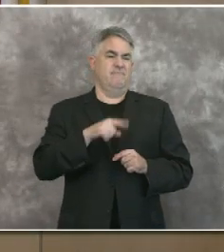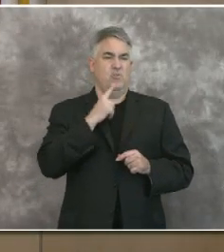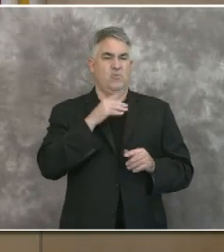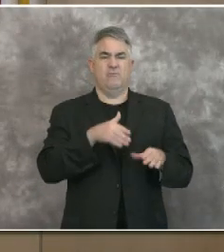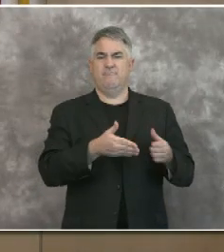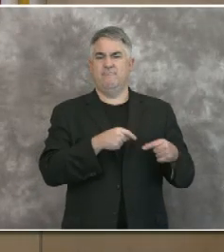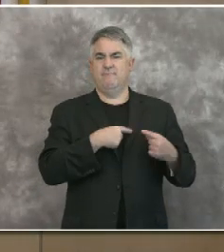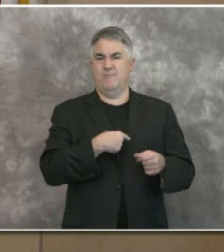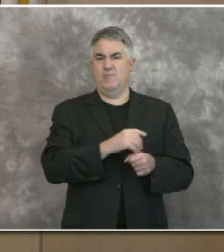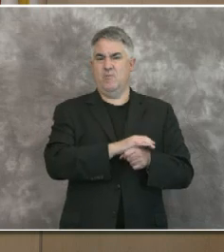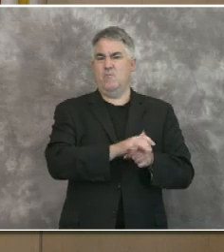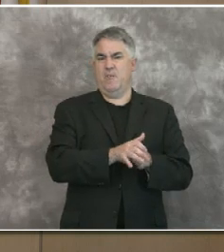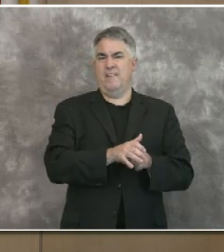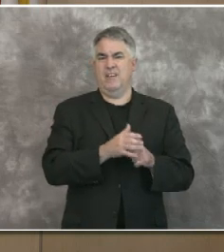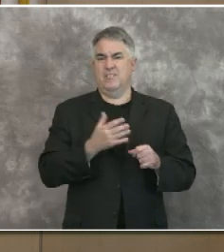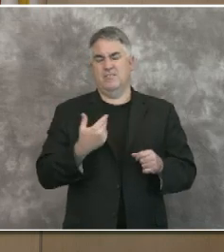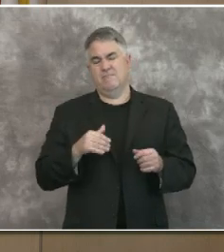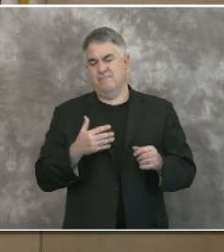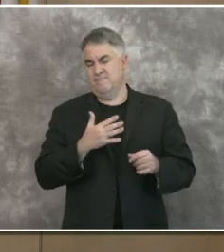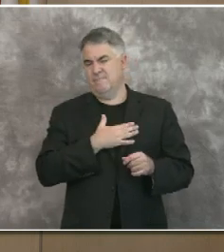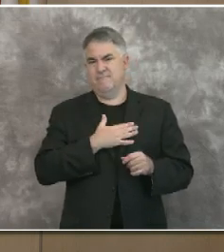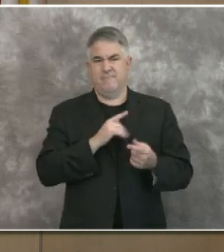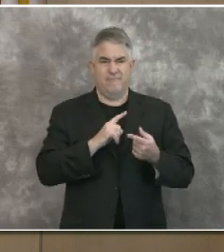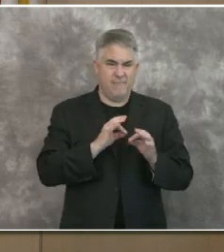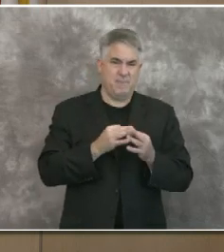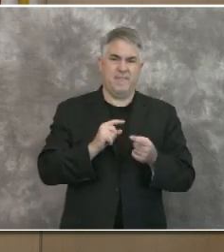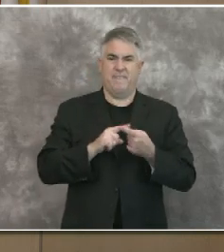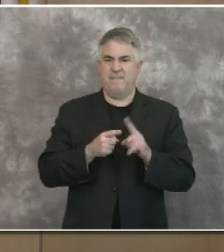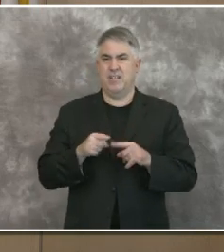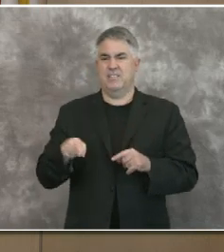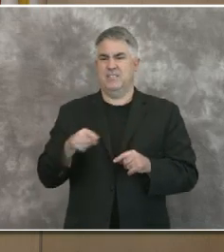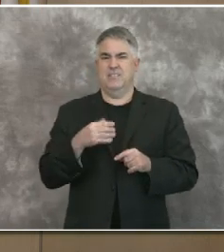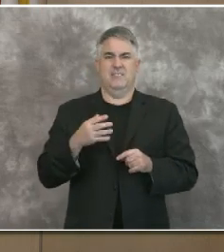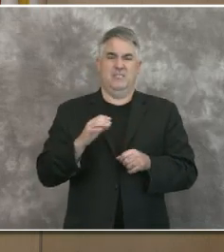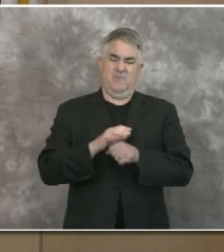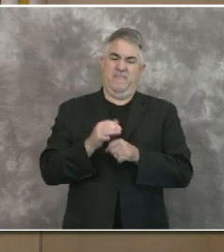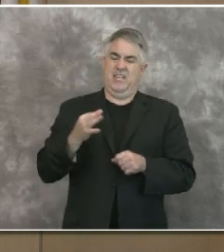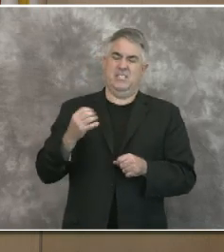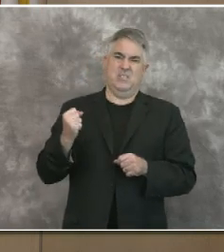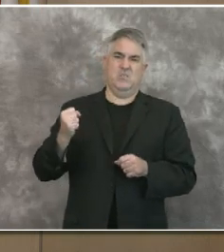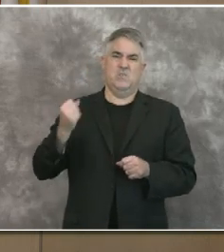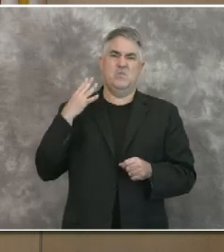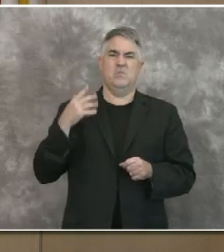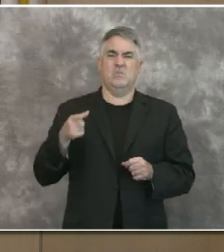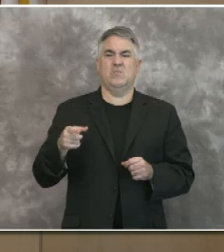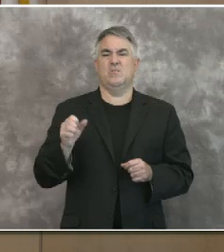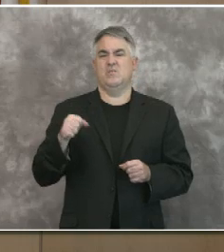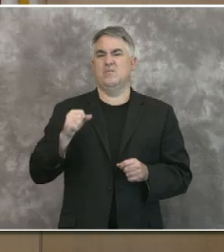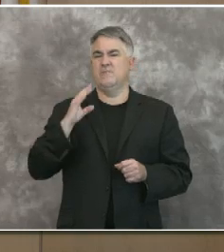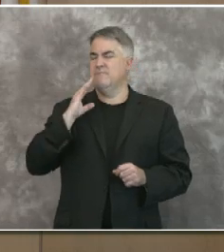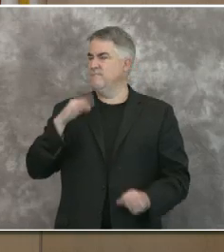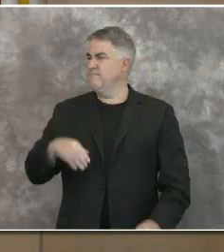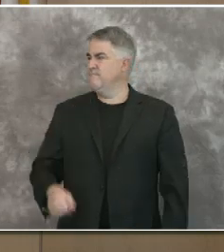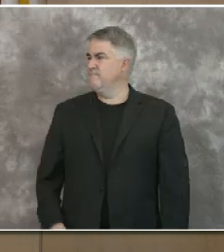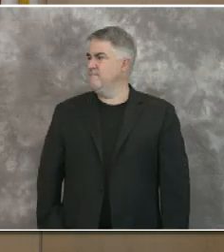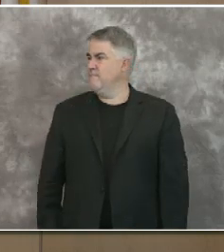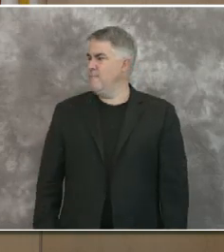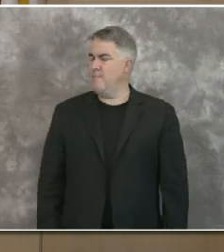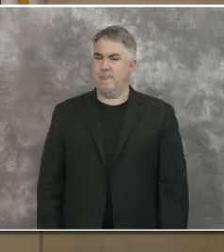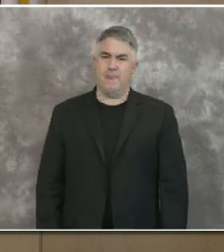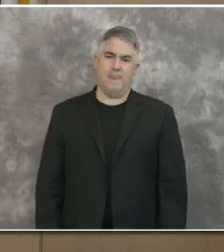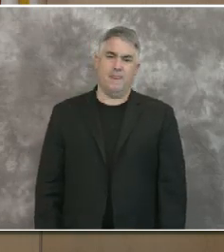those individuals who lost their lives to COVID-19 that we reported today. In